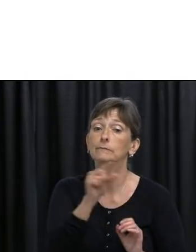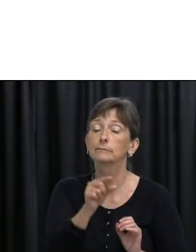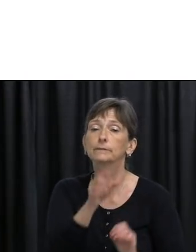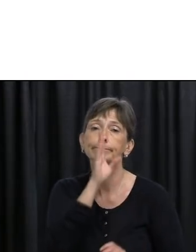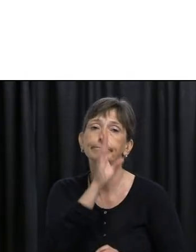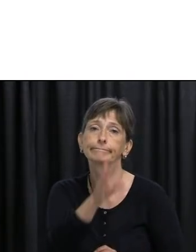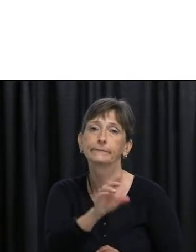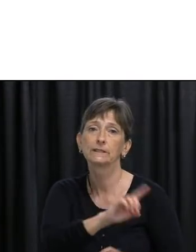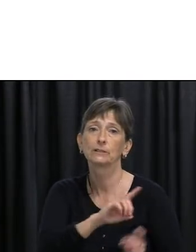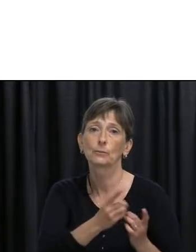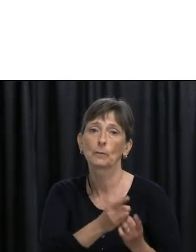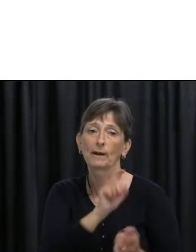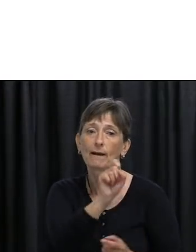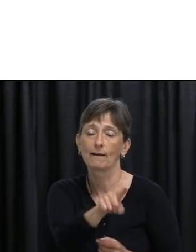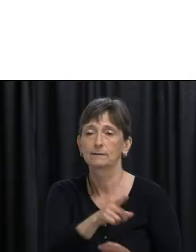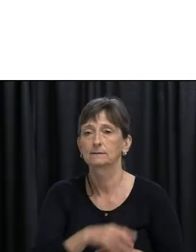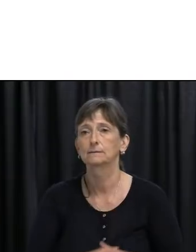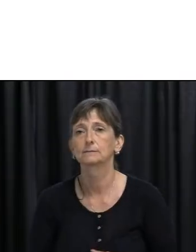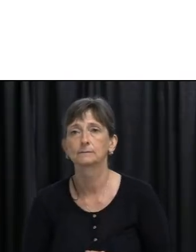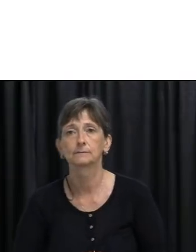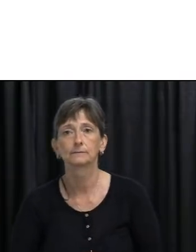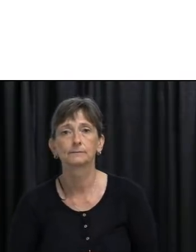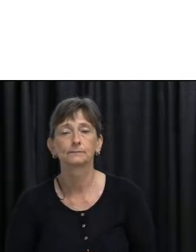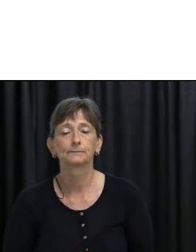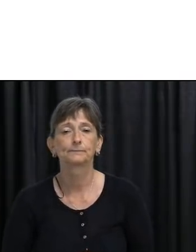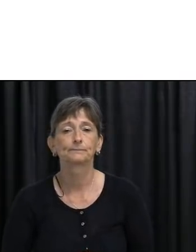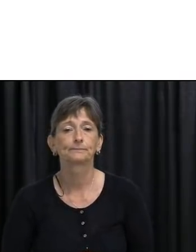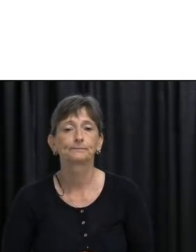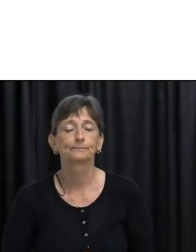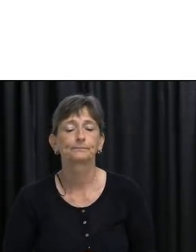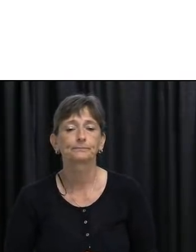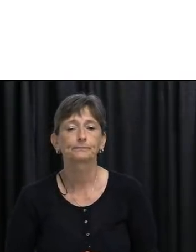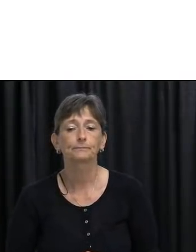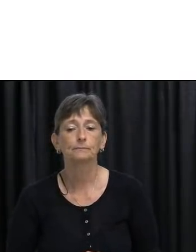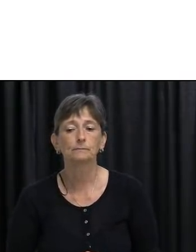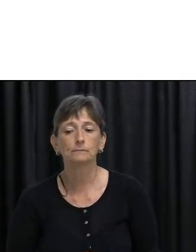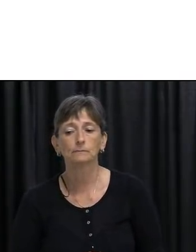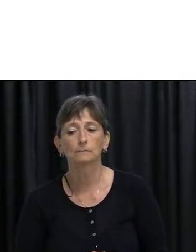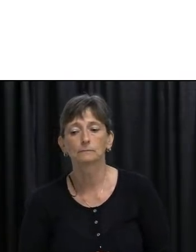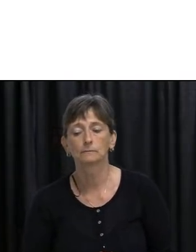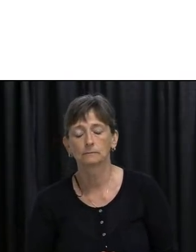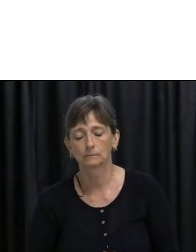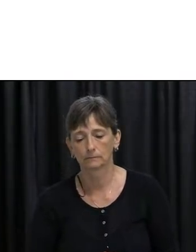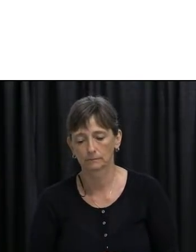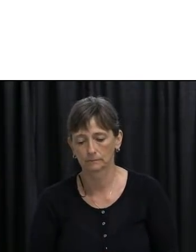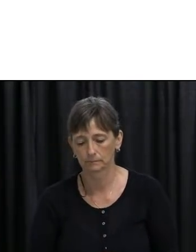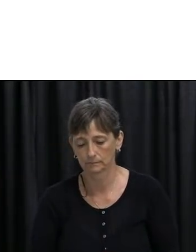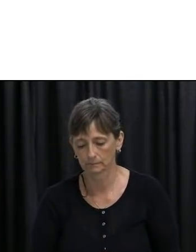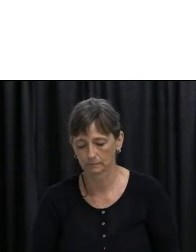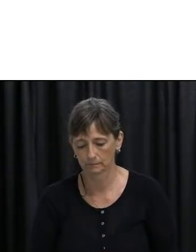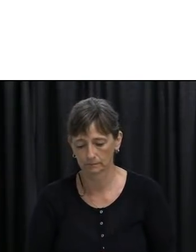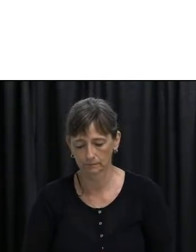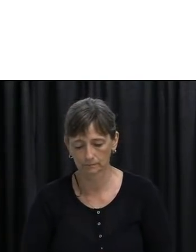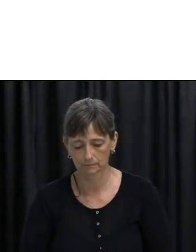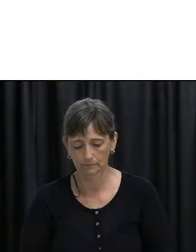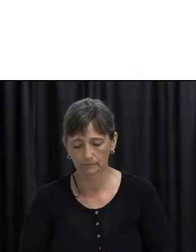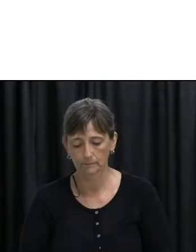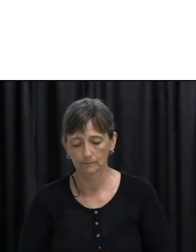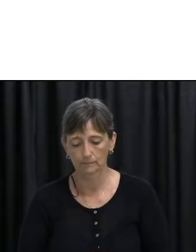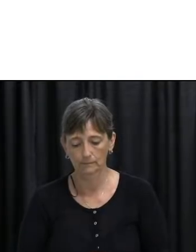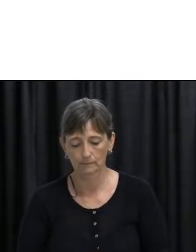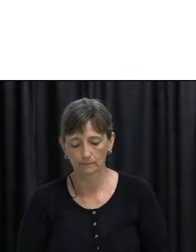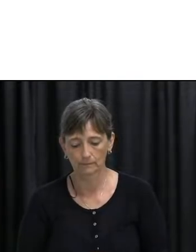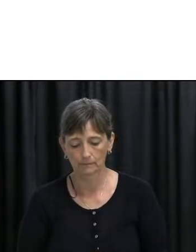the appropriate department or agency for response. Reporters will ask questions in the order they registered for today's call. Our first